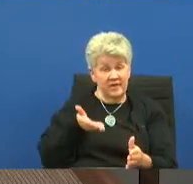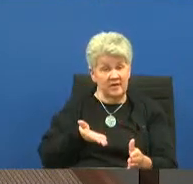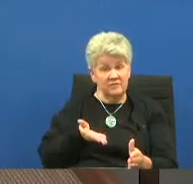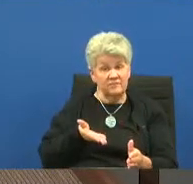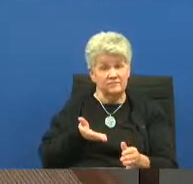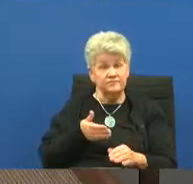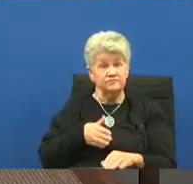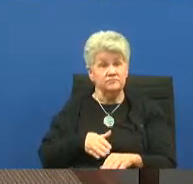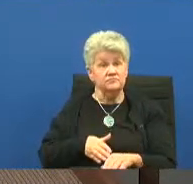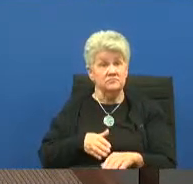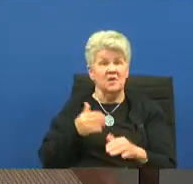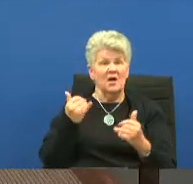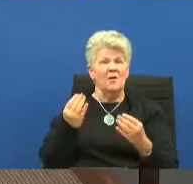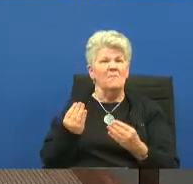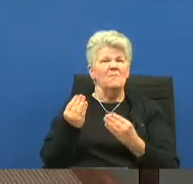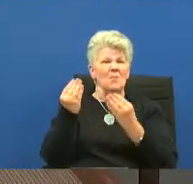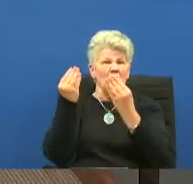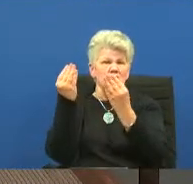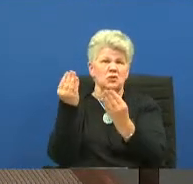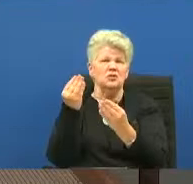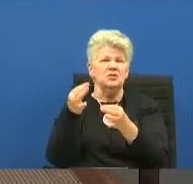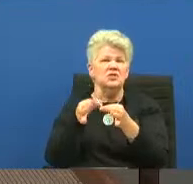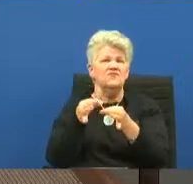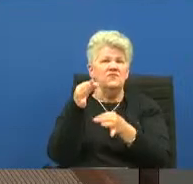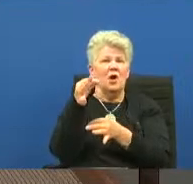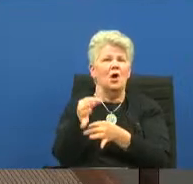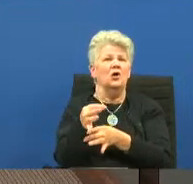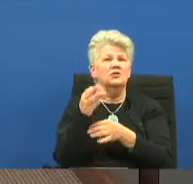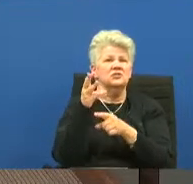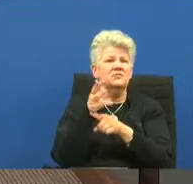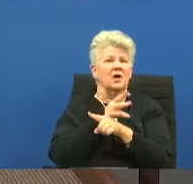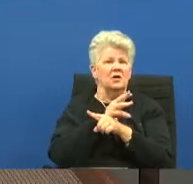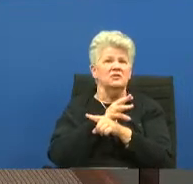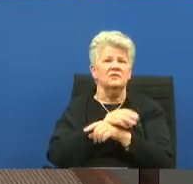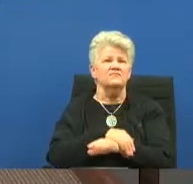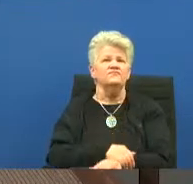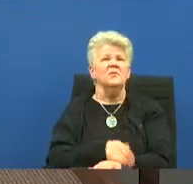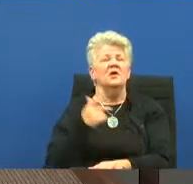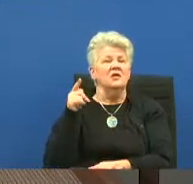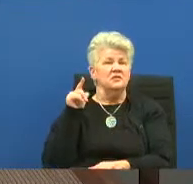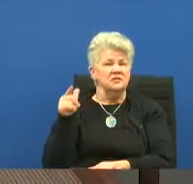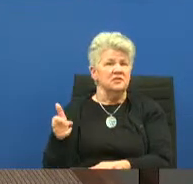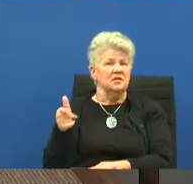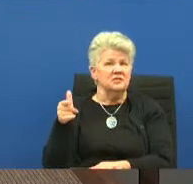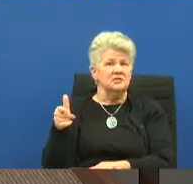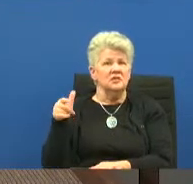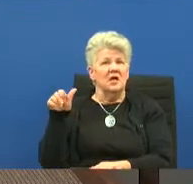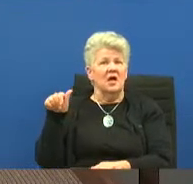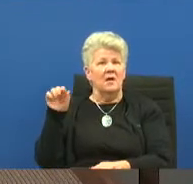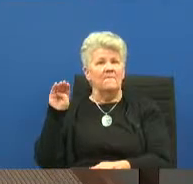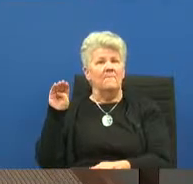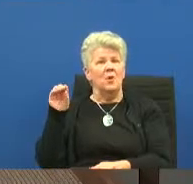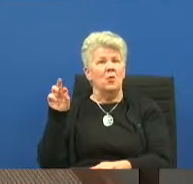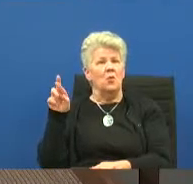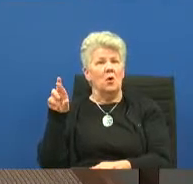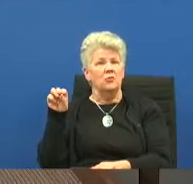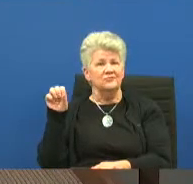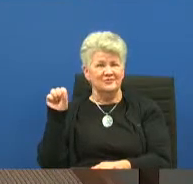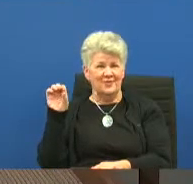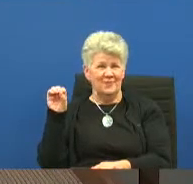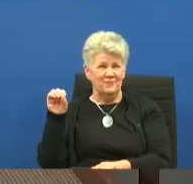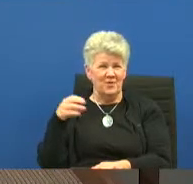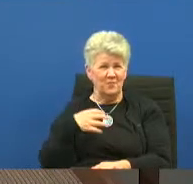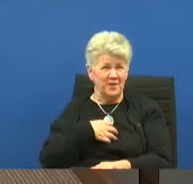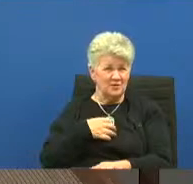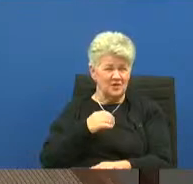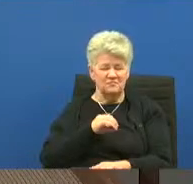Seeing none, I'm going to make a motion that we defer for 6 months. We have a second by Councilwoman Amorosa. Any opposition? Seeing